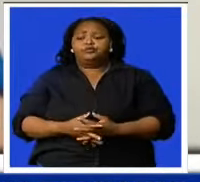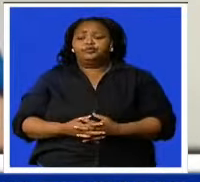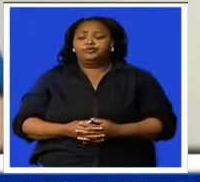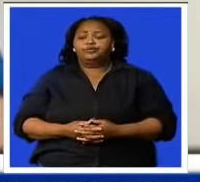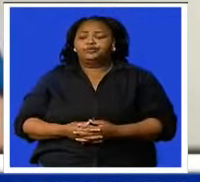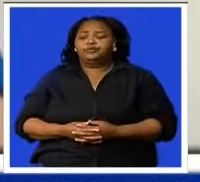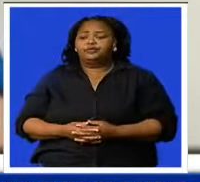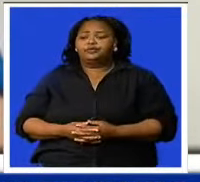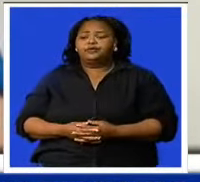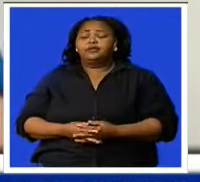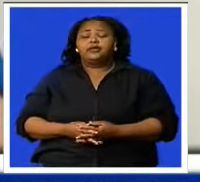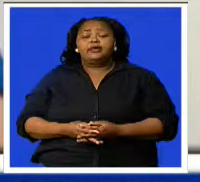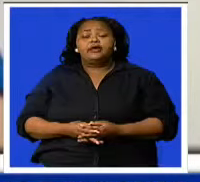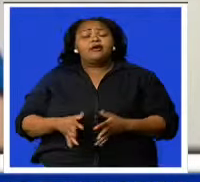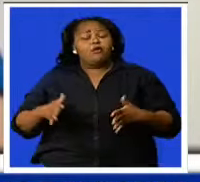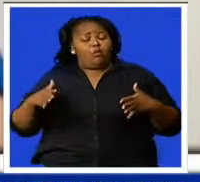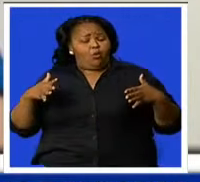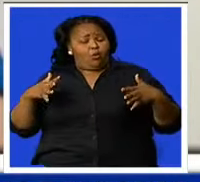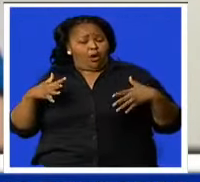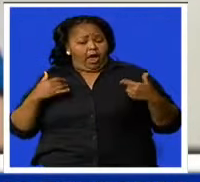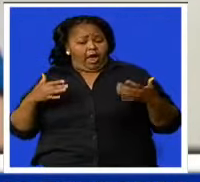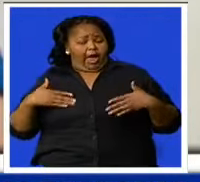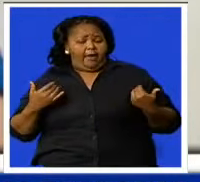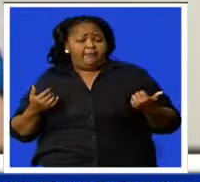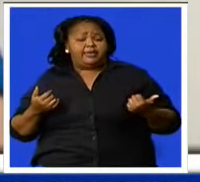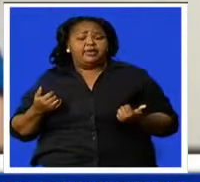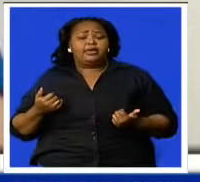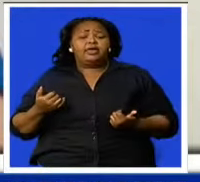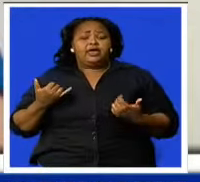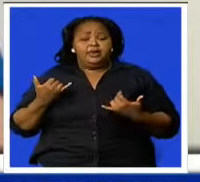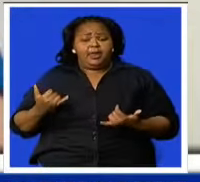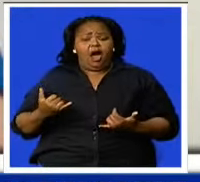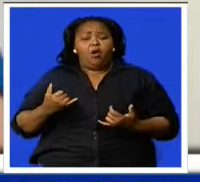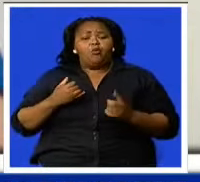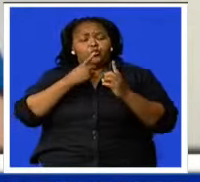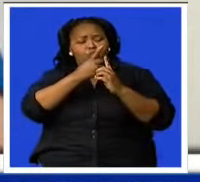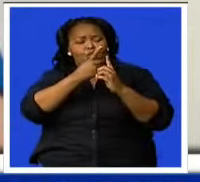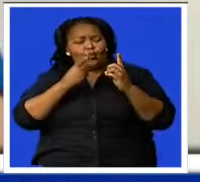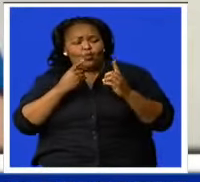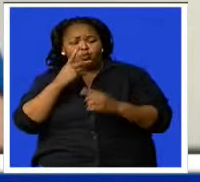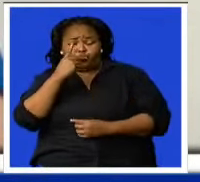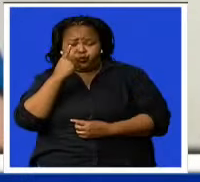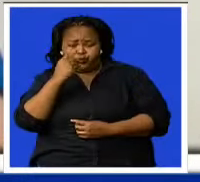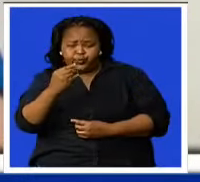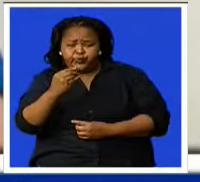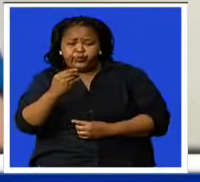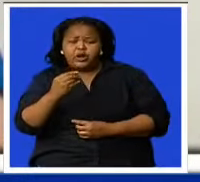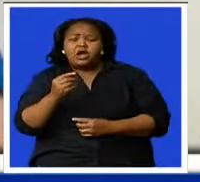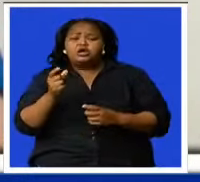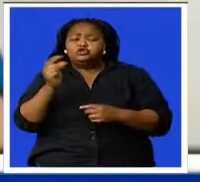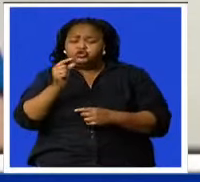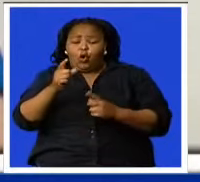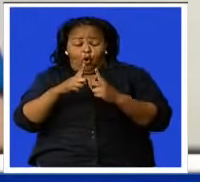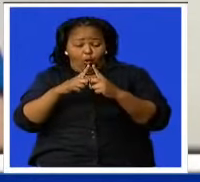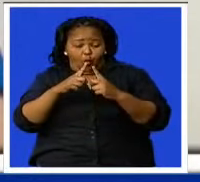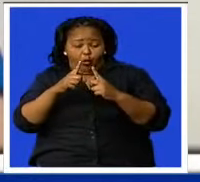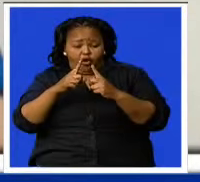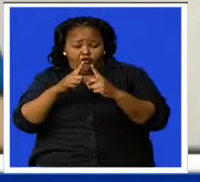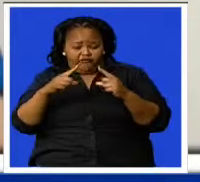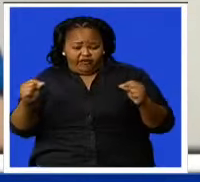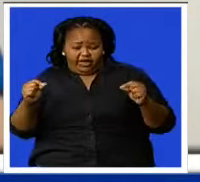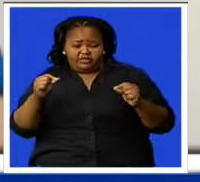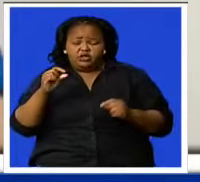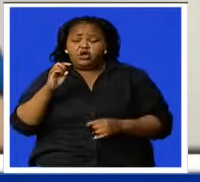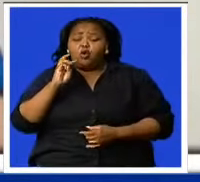global COVID-19 vaccine trial to reach the final efficacy analysis indicates that a